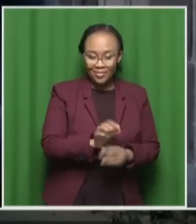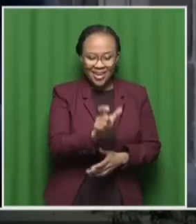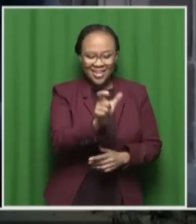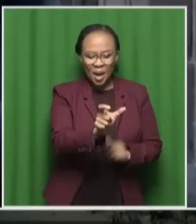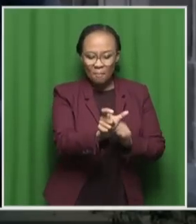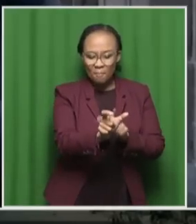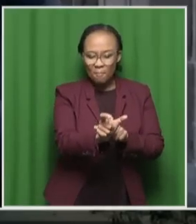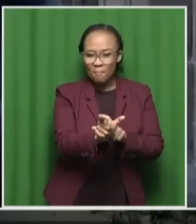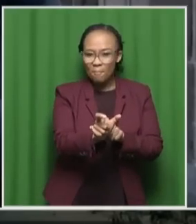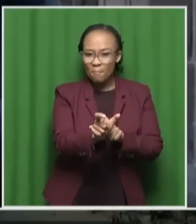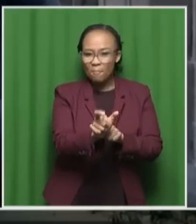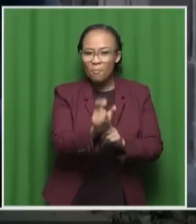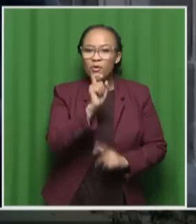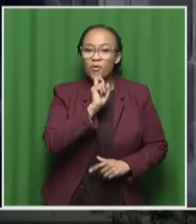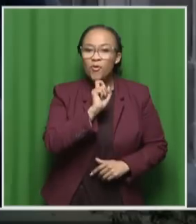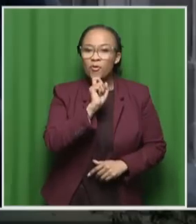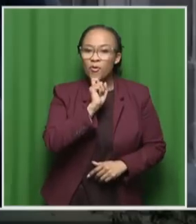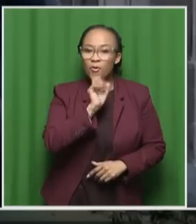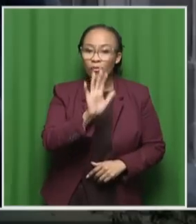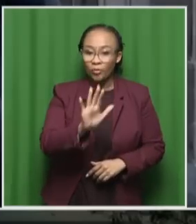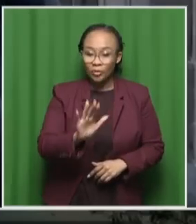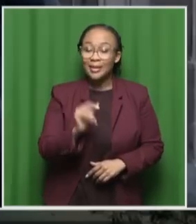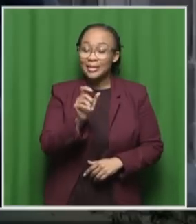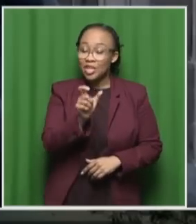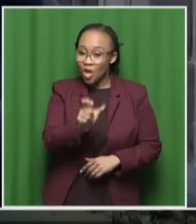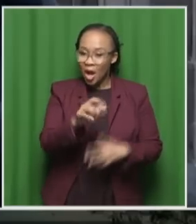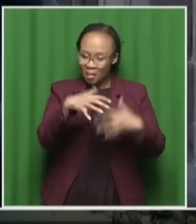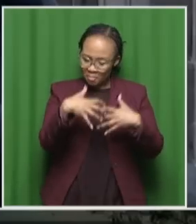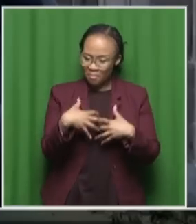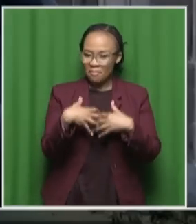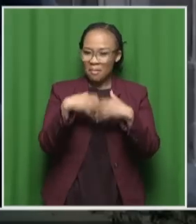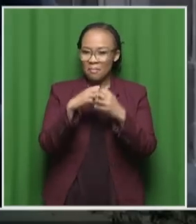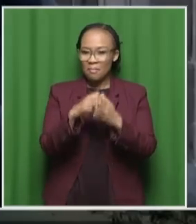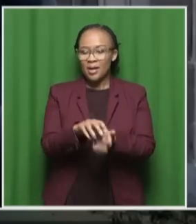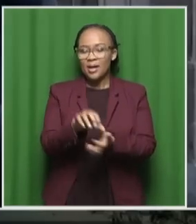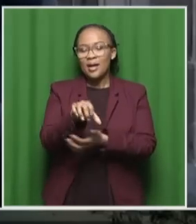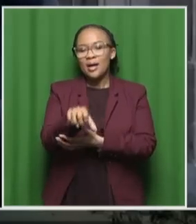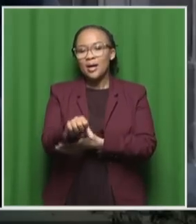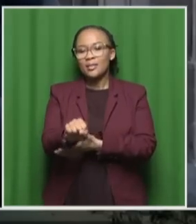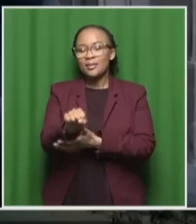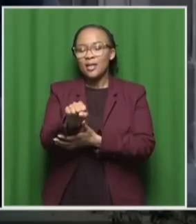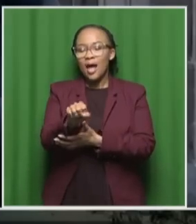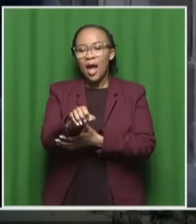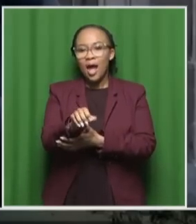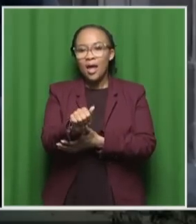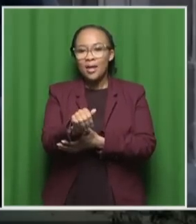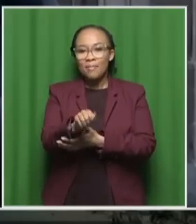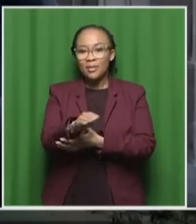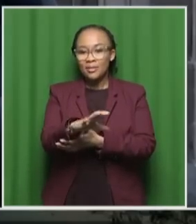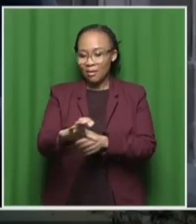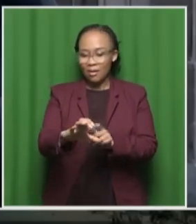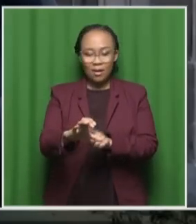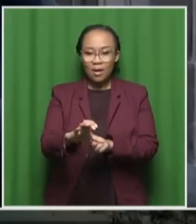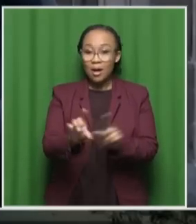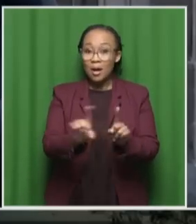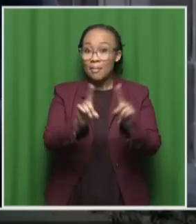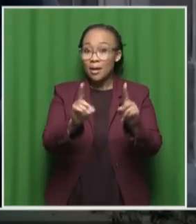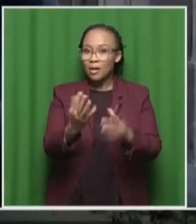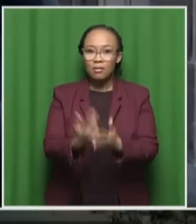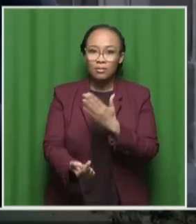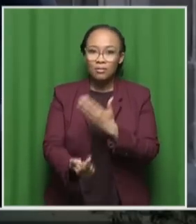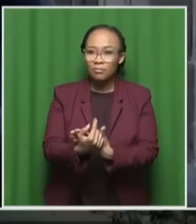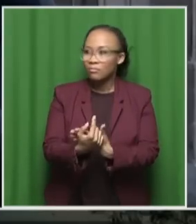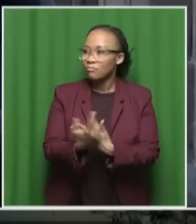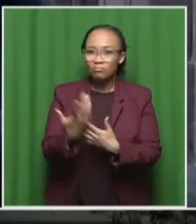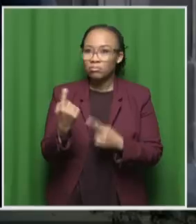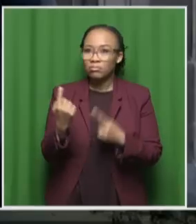being used, a term not coined by the SABC, but of course the SABC being taken to court